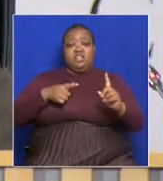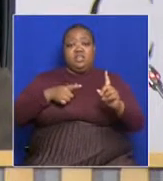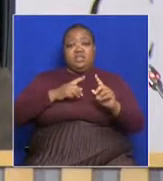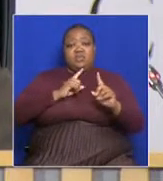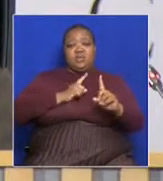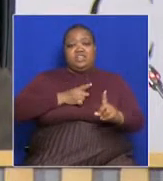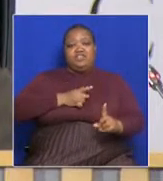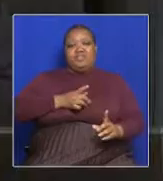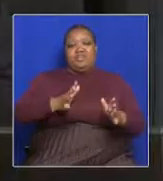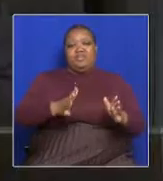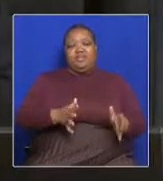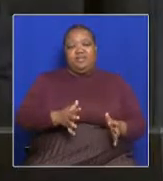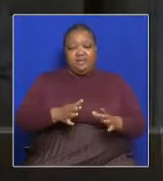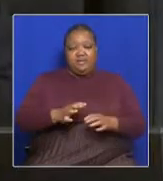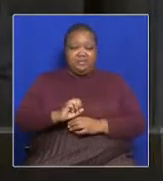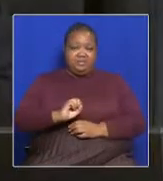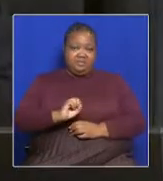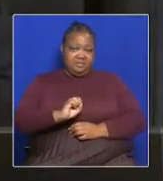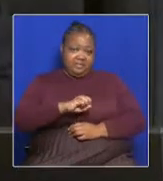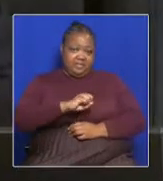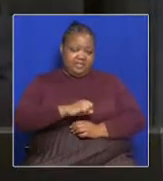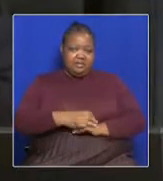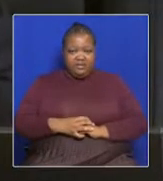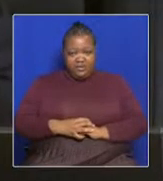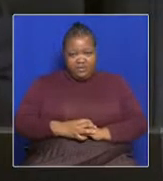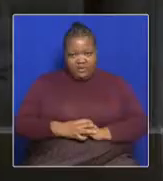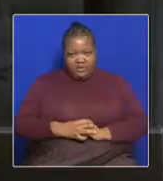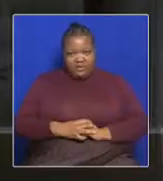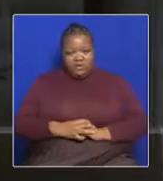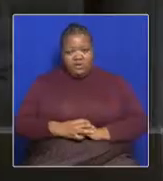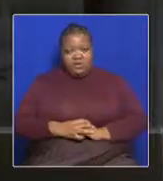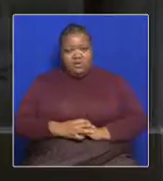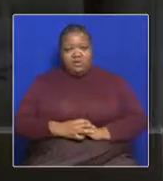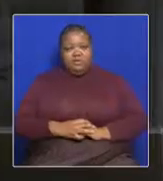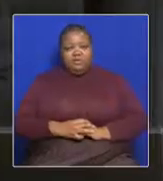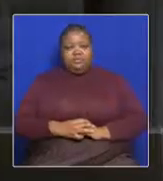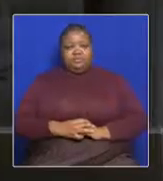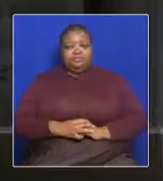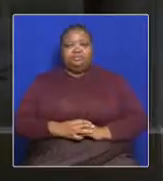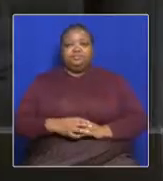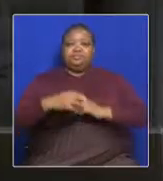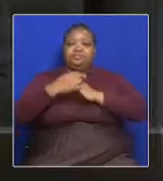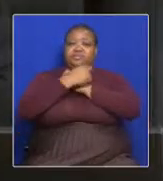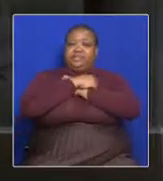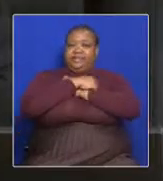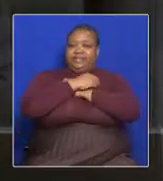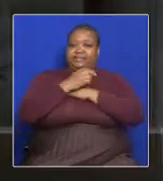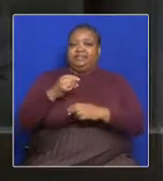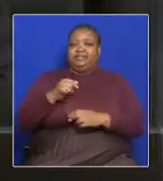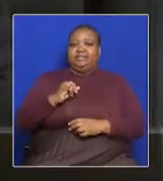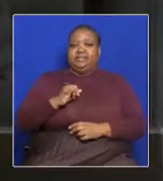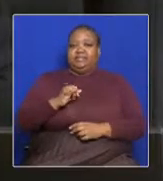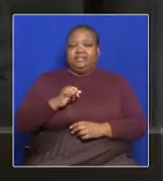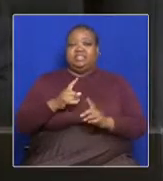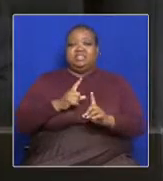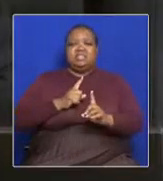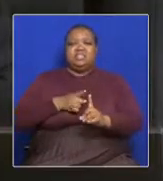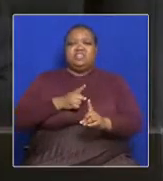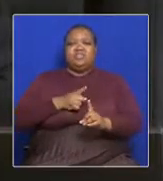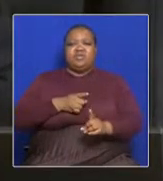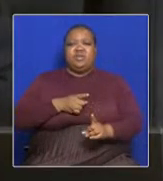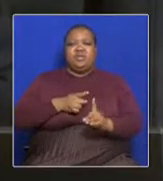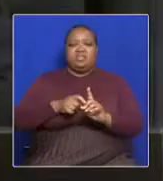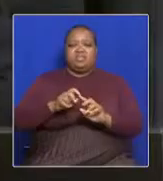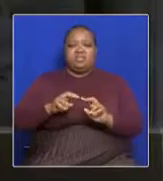Okay. So you're still on leave and you give instructions to an investigating